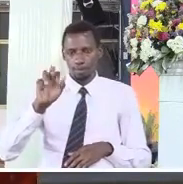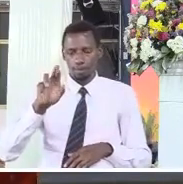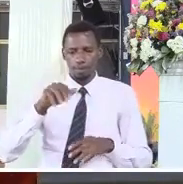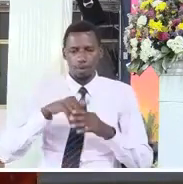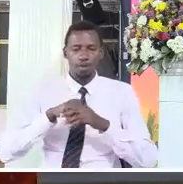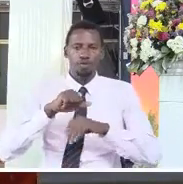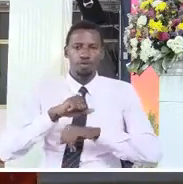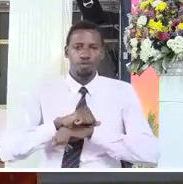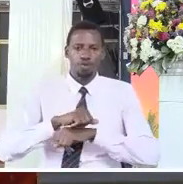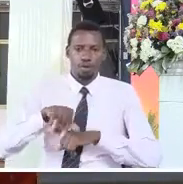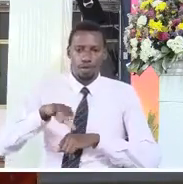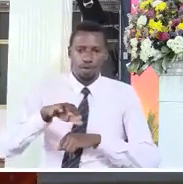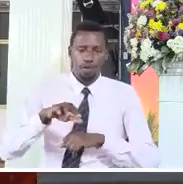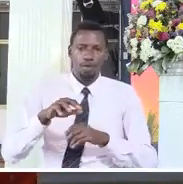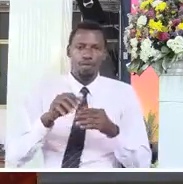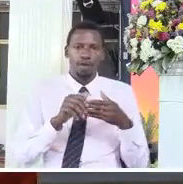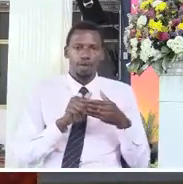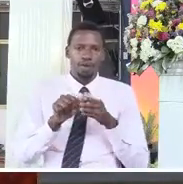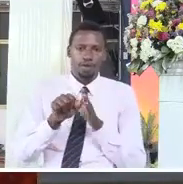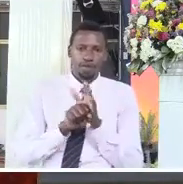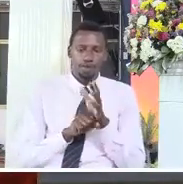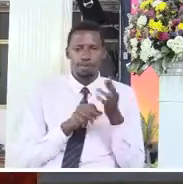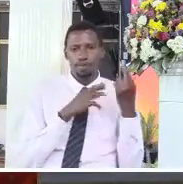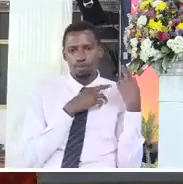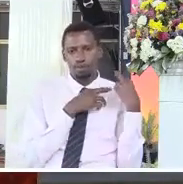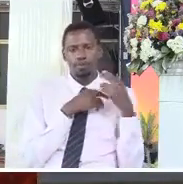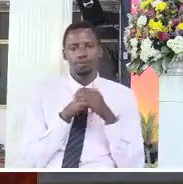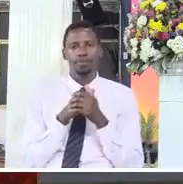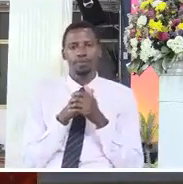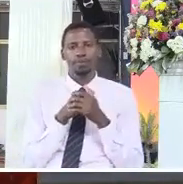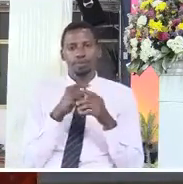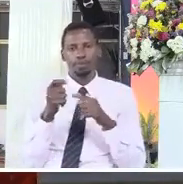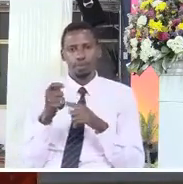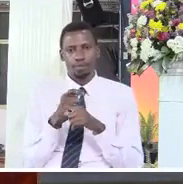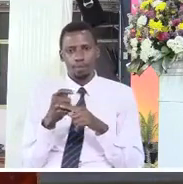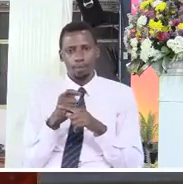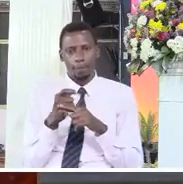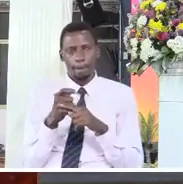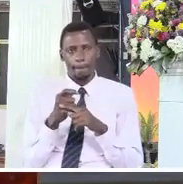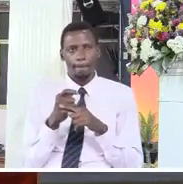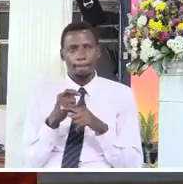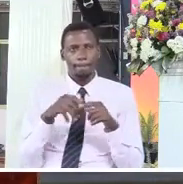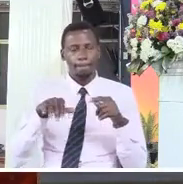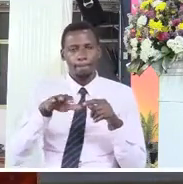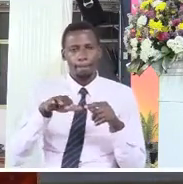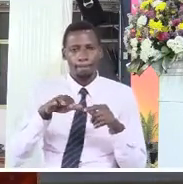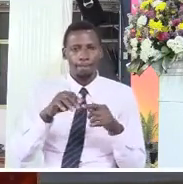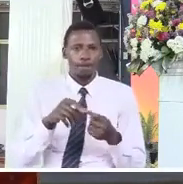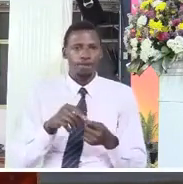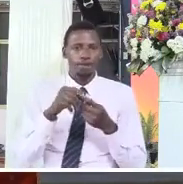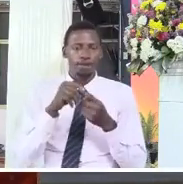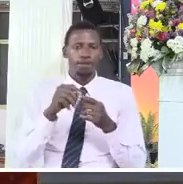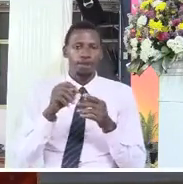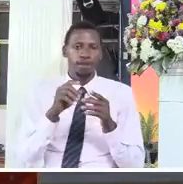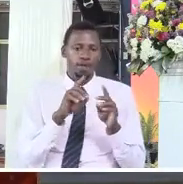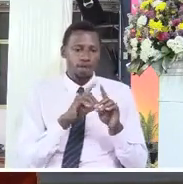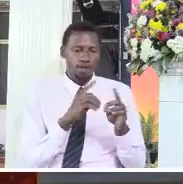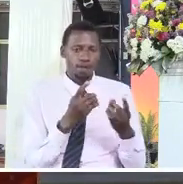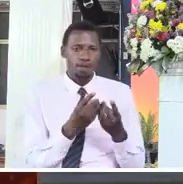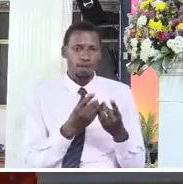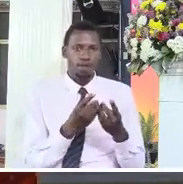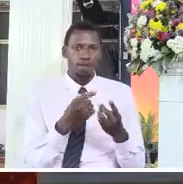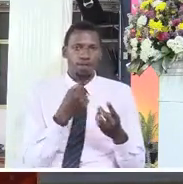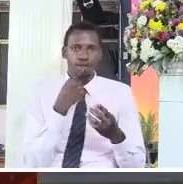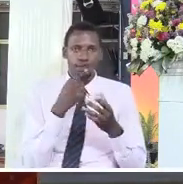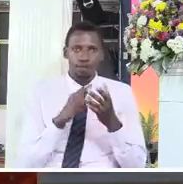and leadership roles, and you know, trainings pertaining specific departments. And I can